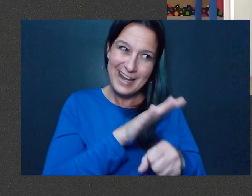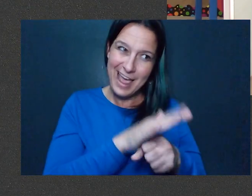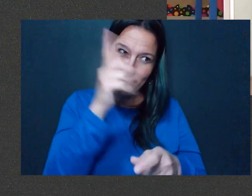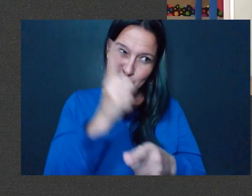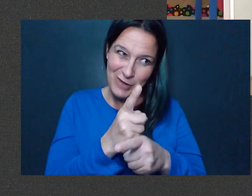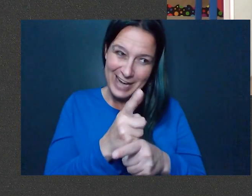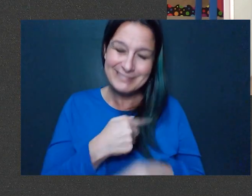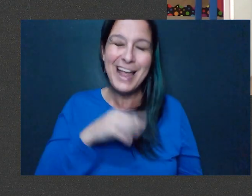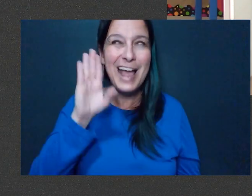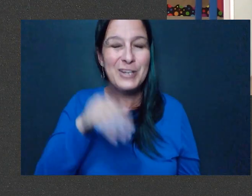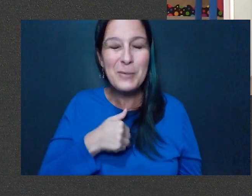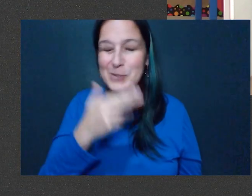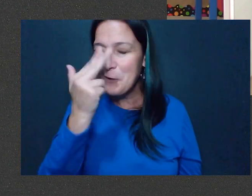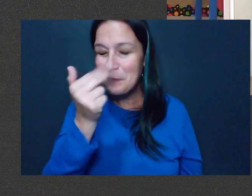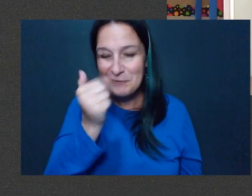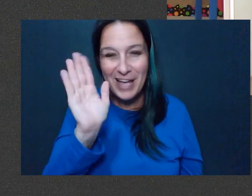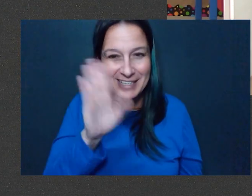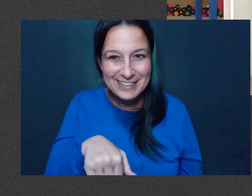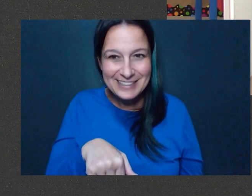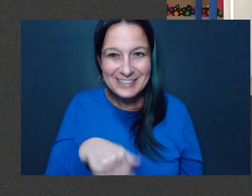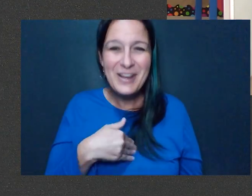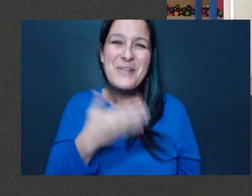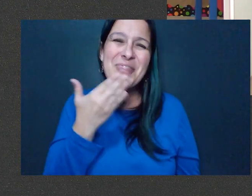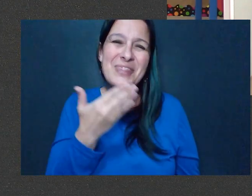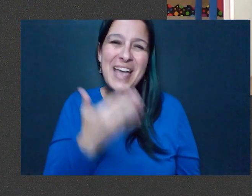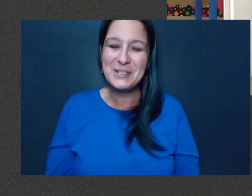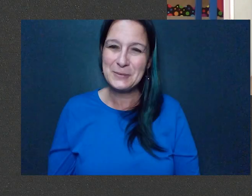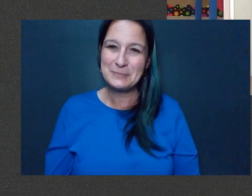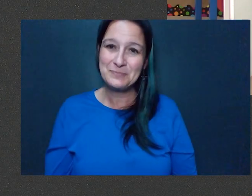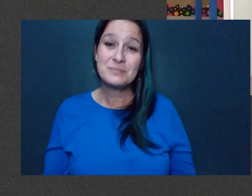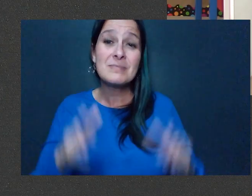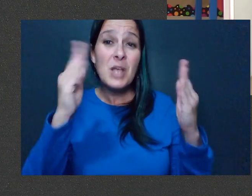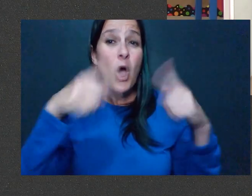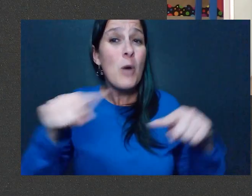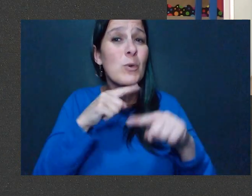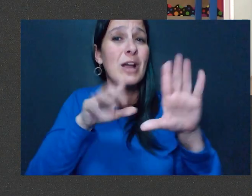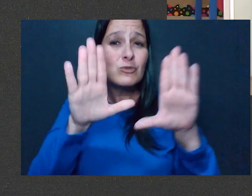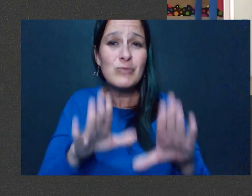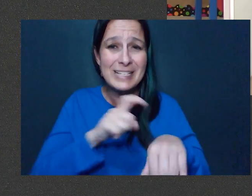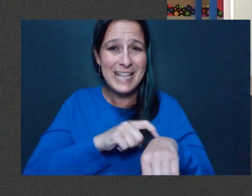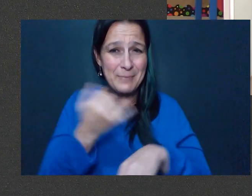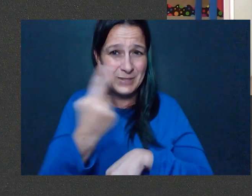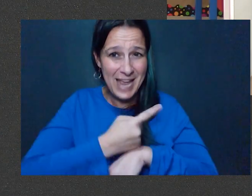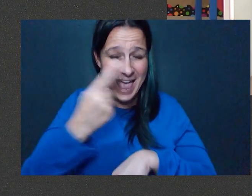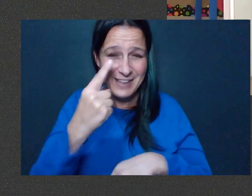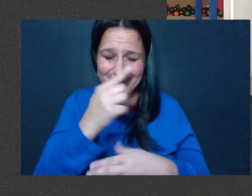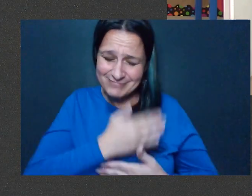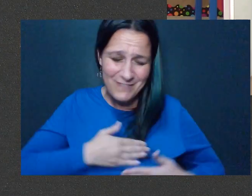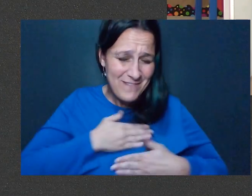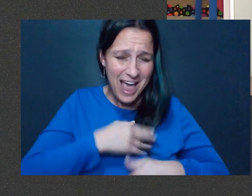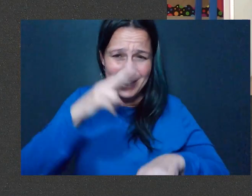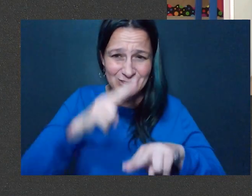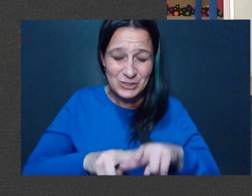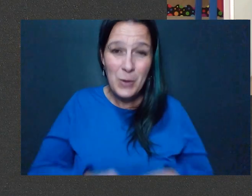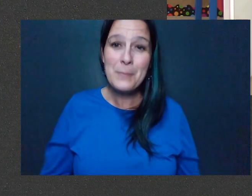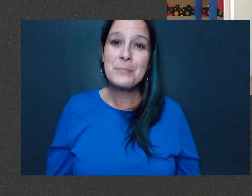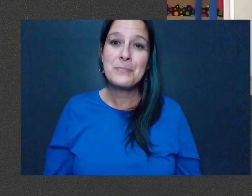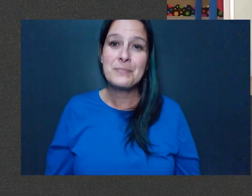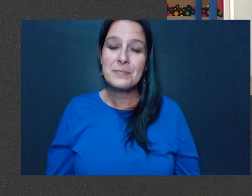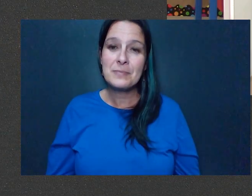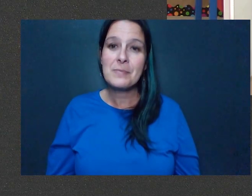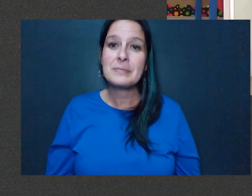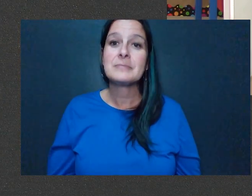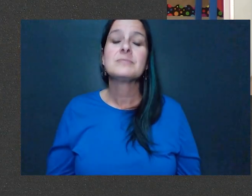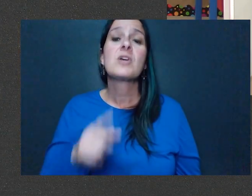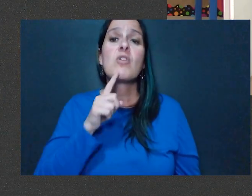it? I know it's so funny, isn't it? Oh, thank you. I hope you guys had so much fun today, and I think